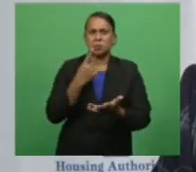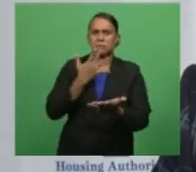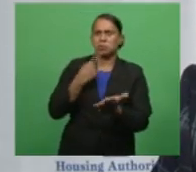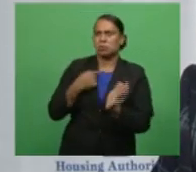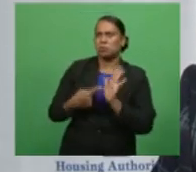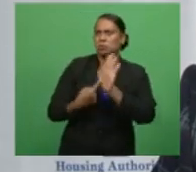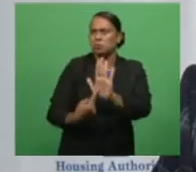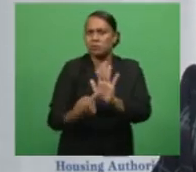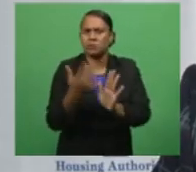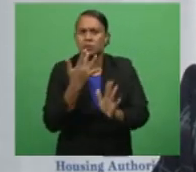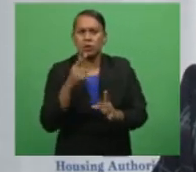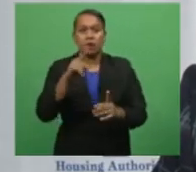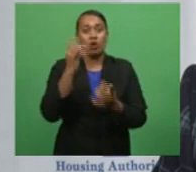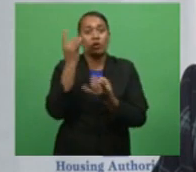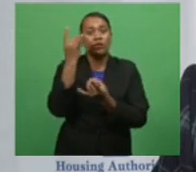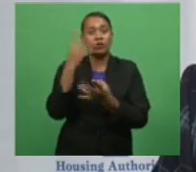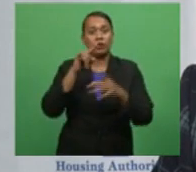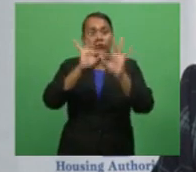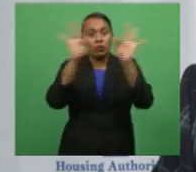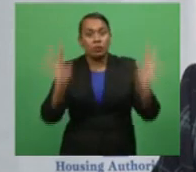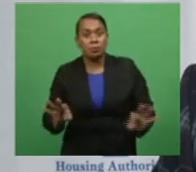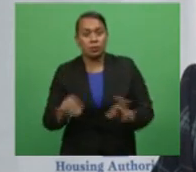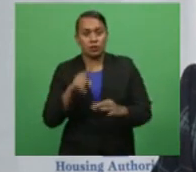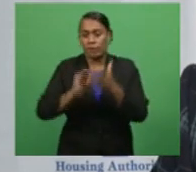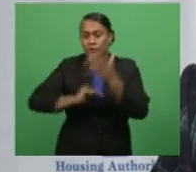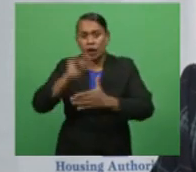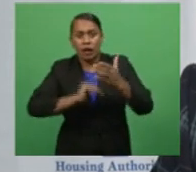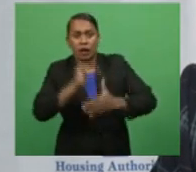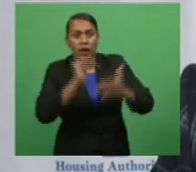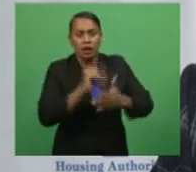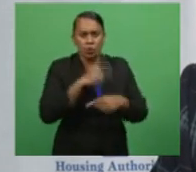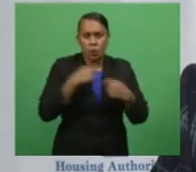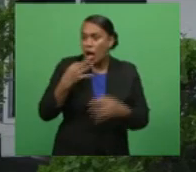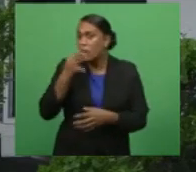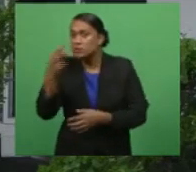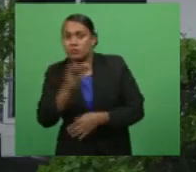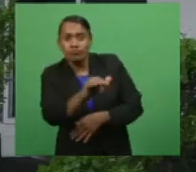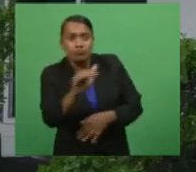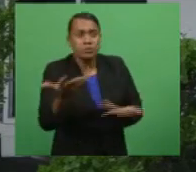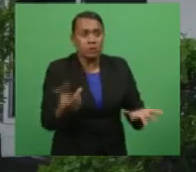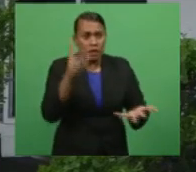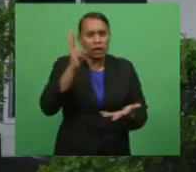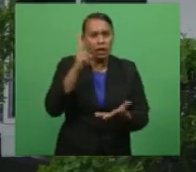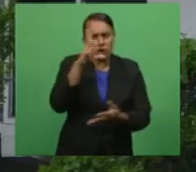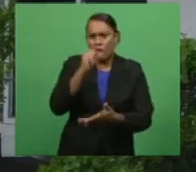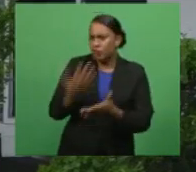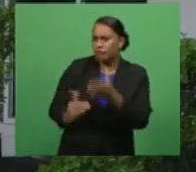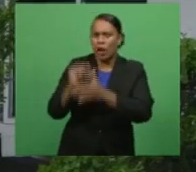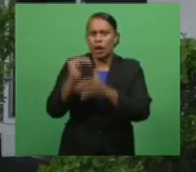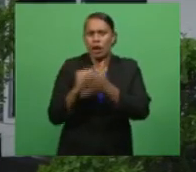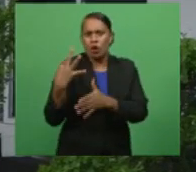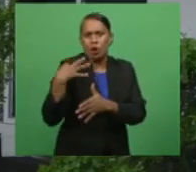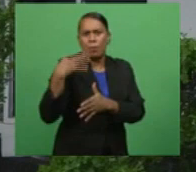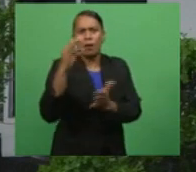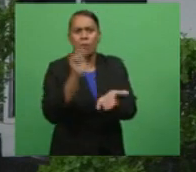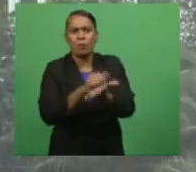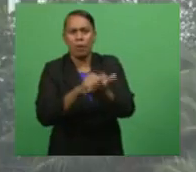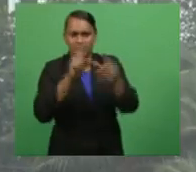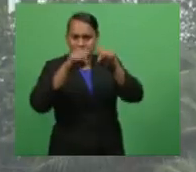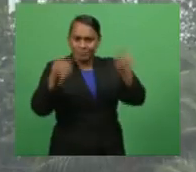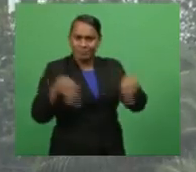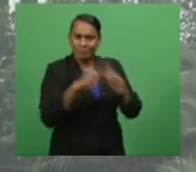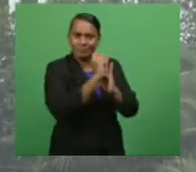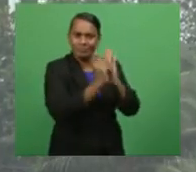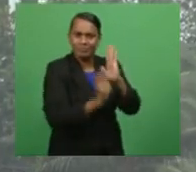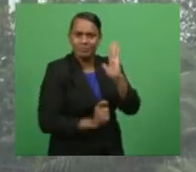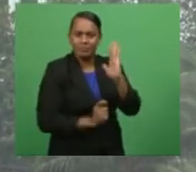provide further information so we can review this again. The chief executive says it's too early to gauge what